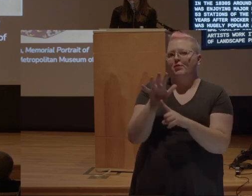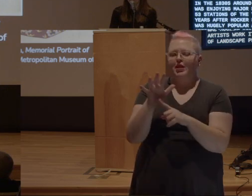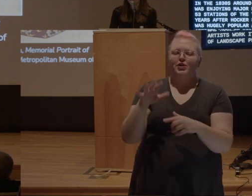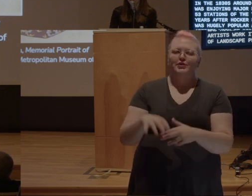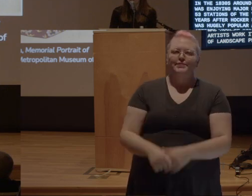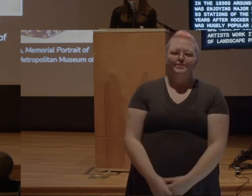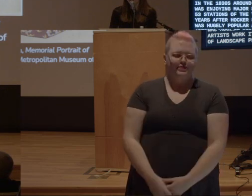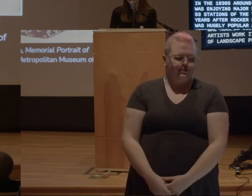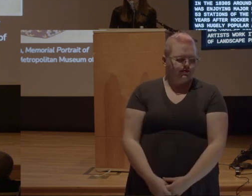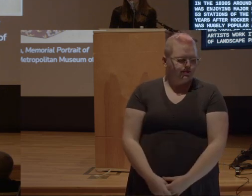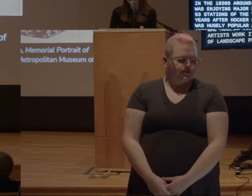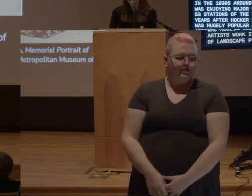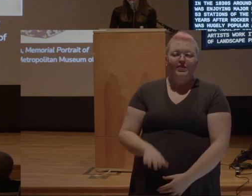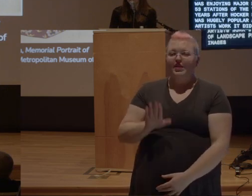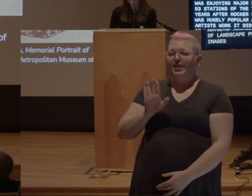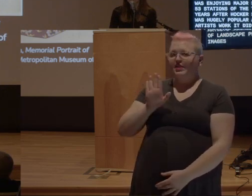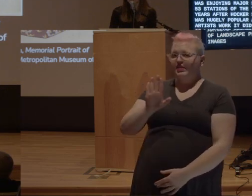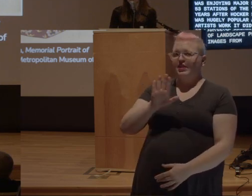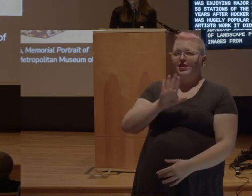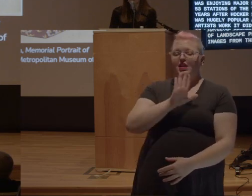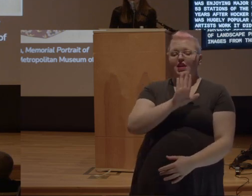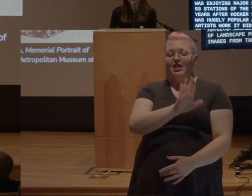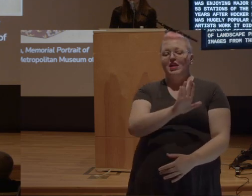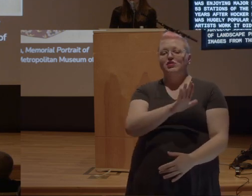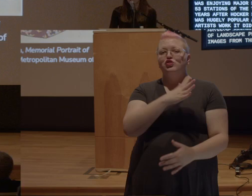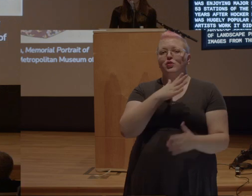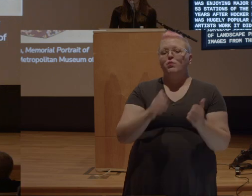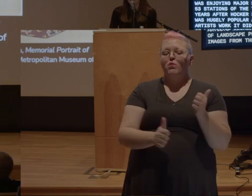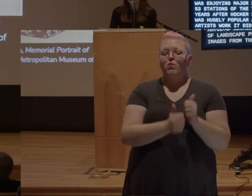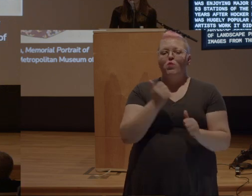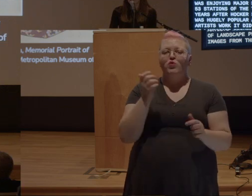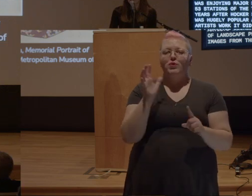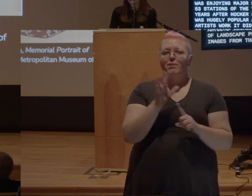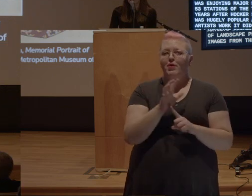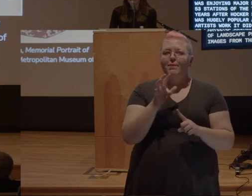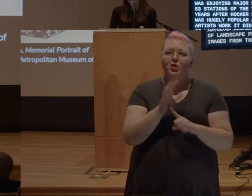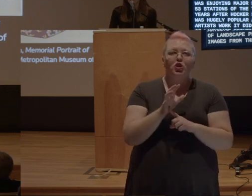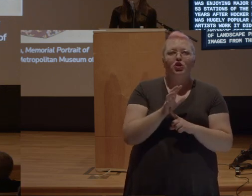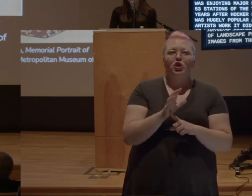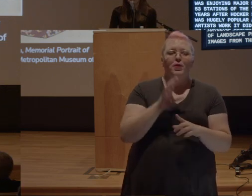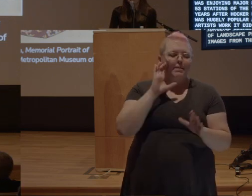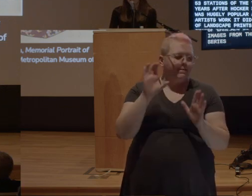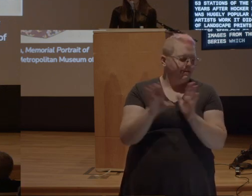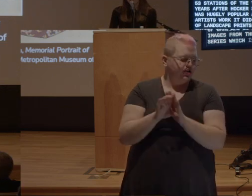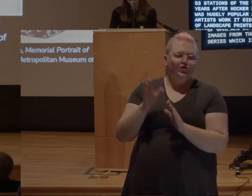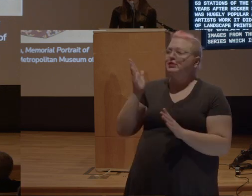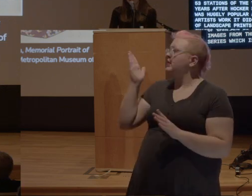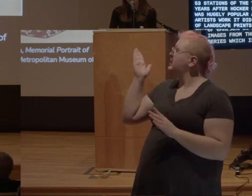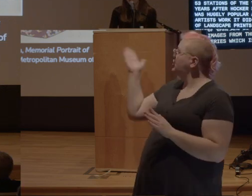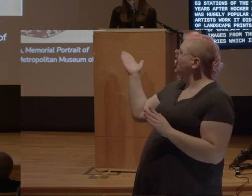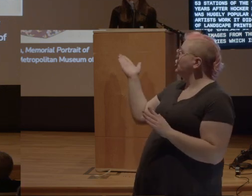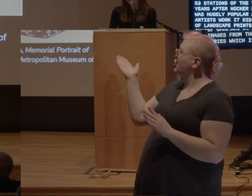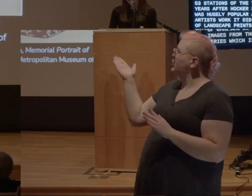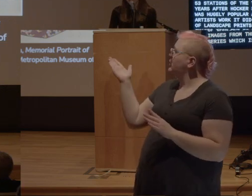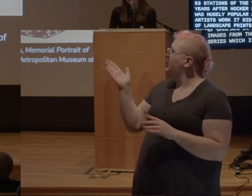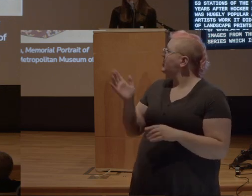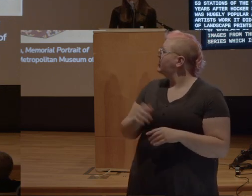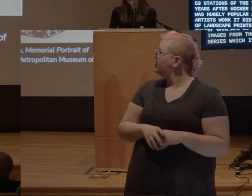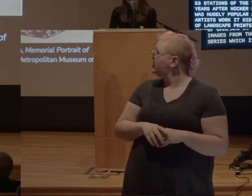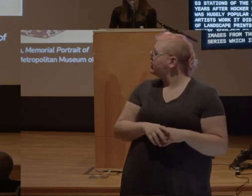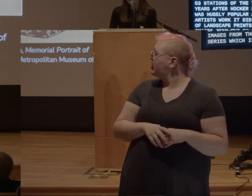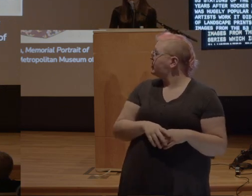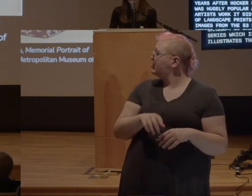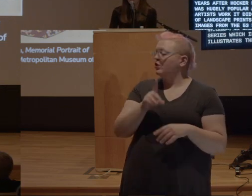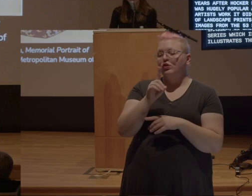among the most celebrated images from the 53 Stations of the Tokaido series, which, as the name would suggest, illustrates